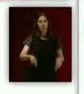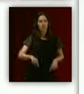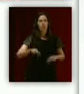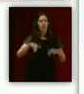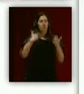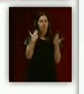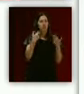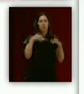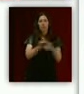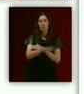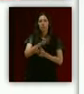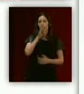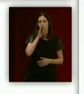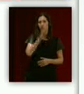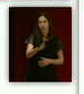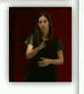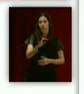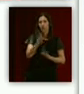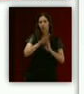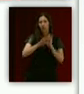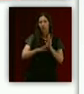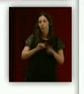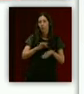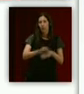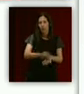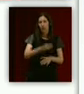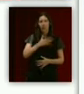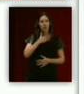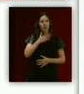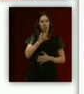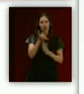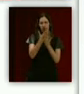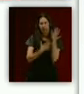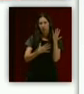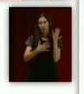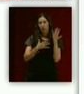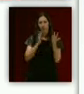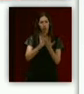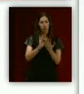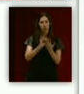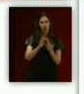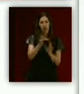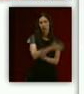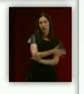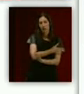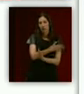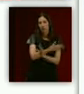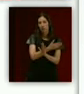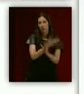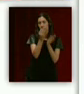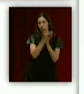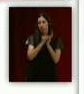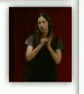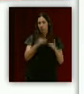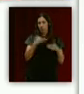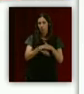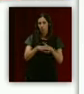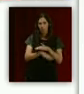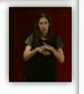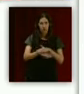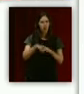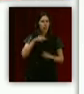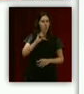call 911, the emergency number, or 112 in the case of Spain. And it would also enable us